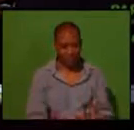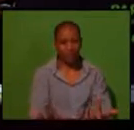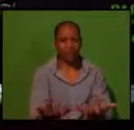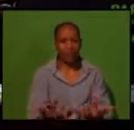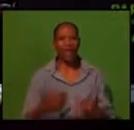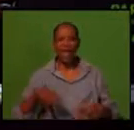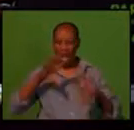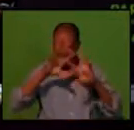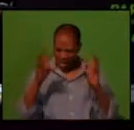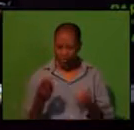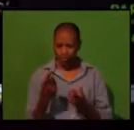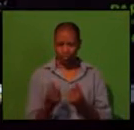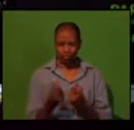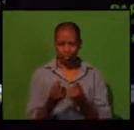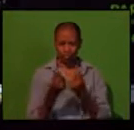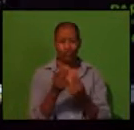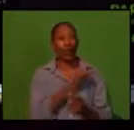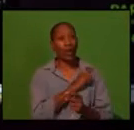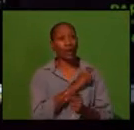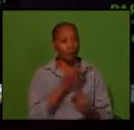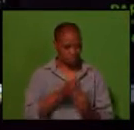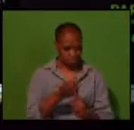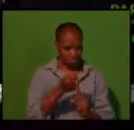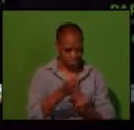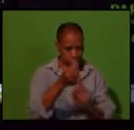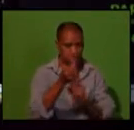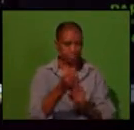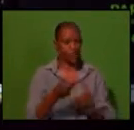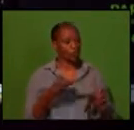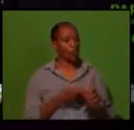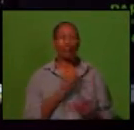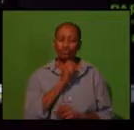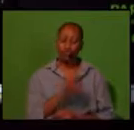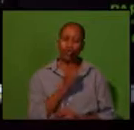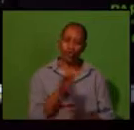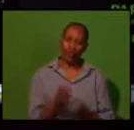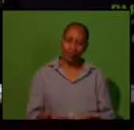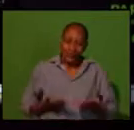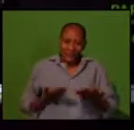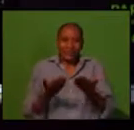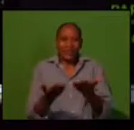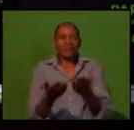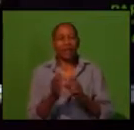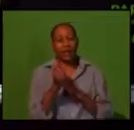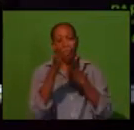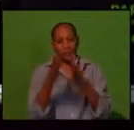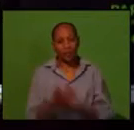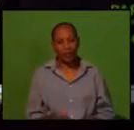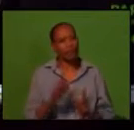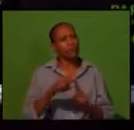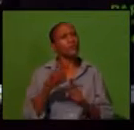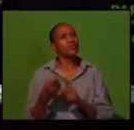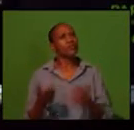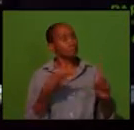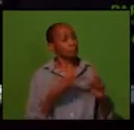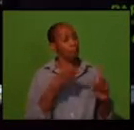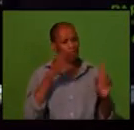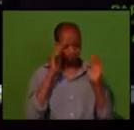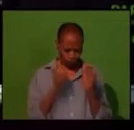everything within her means to advance her cause, a real servant leader. An example was her determination to see that